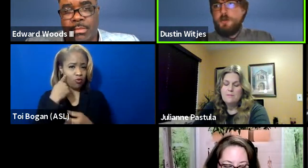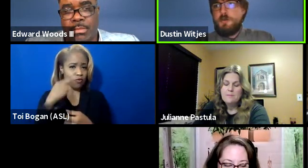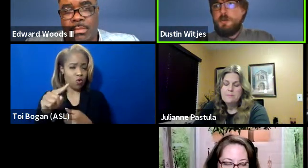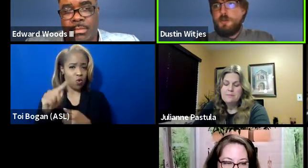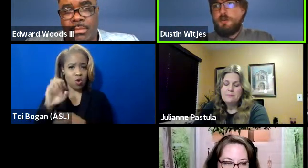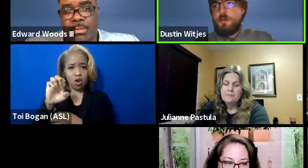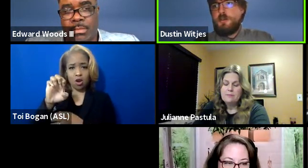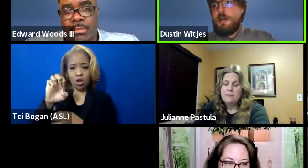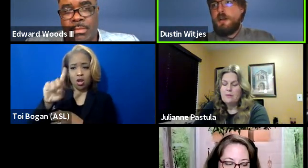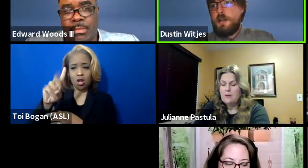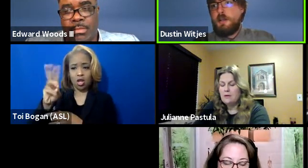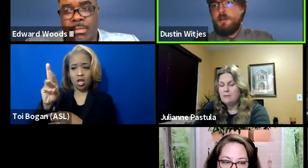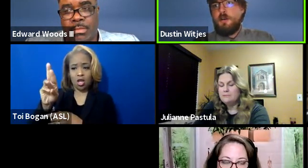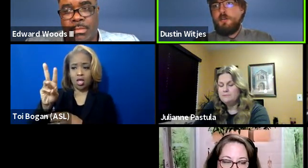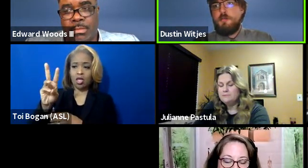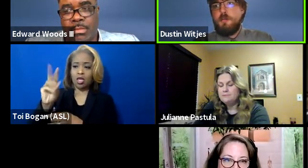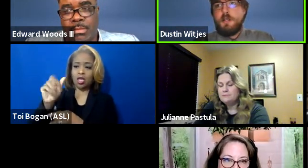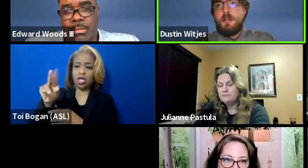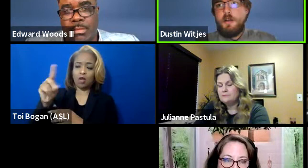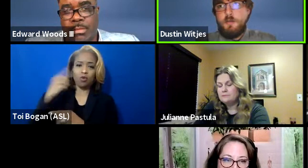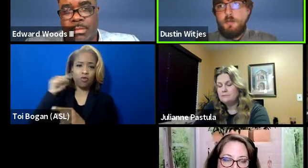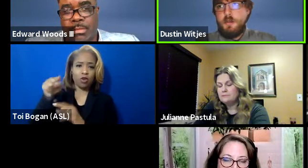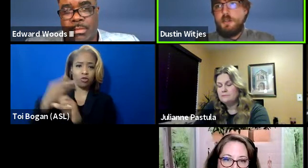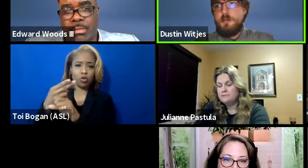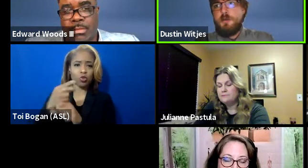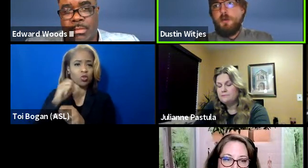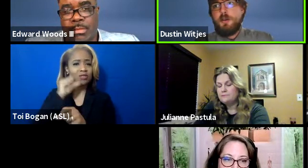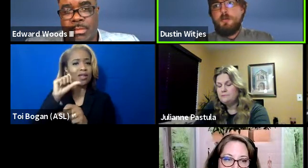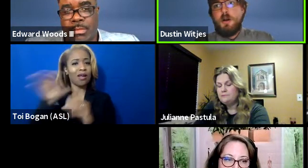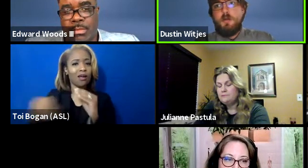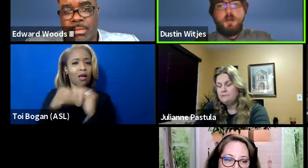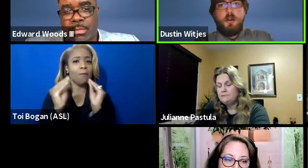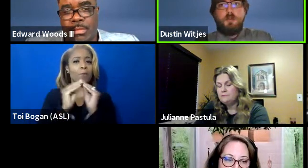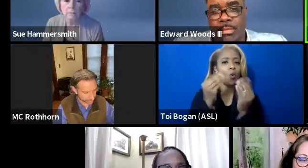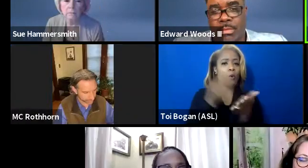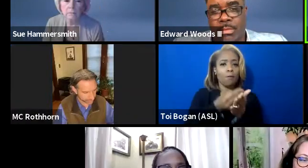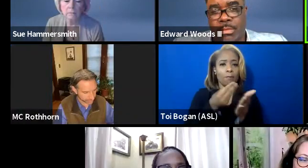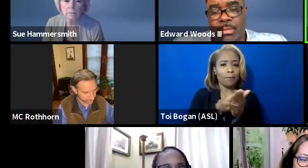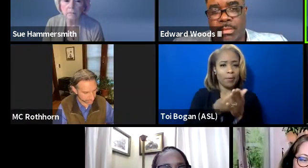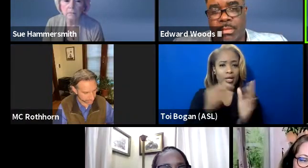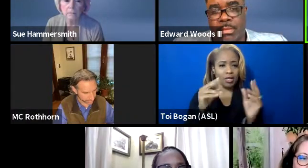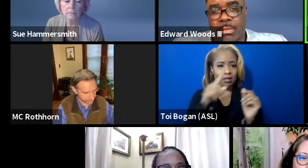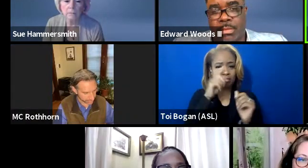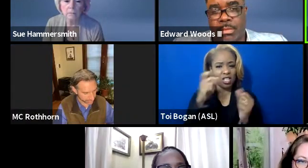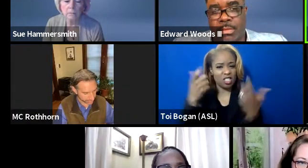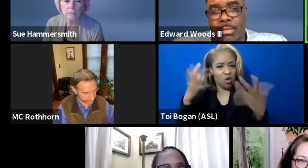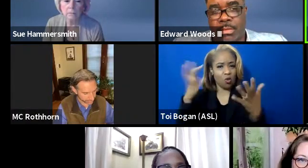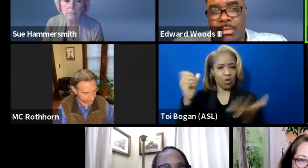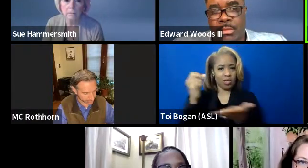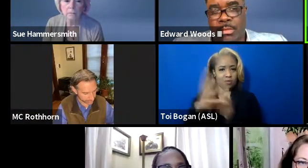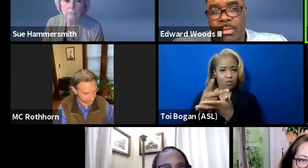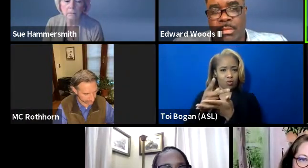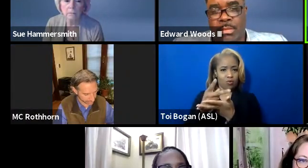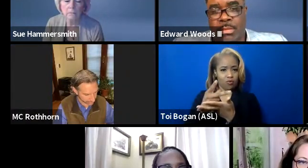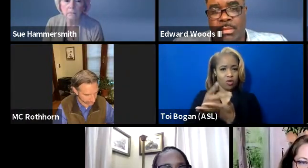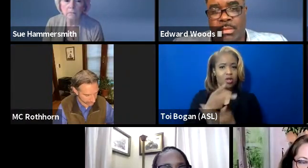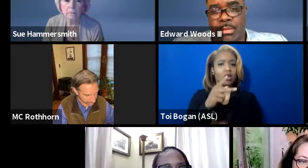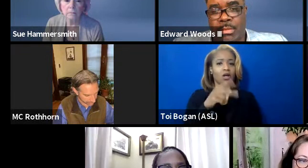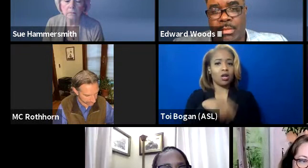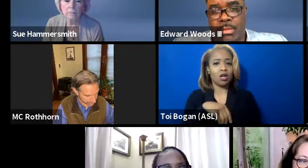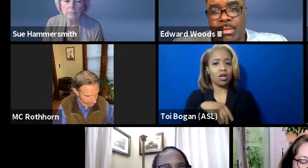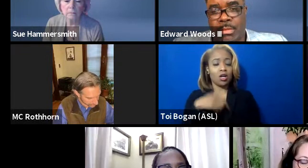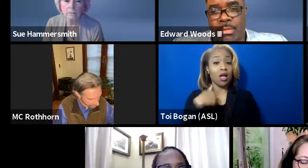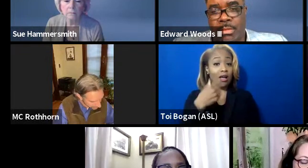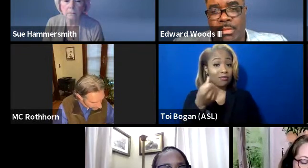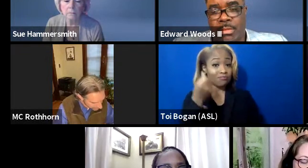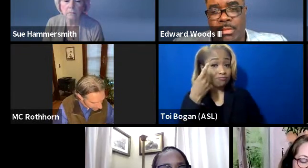Edward to use. So there's not any other money that we really need to be worrying about because we approved it already. So and I